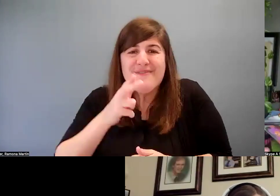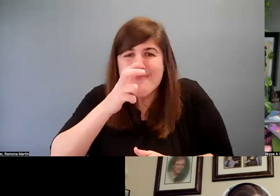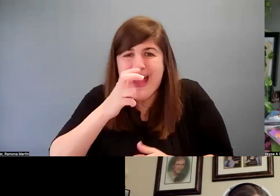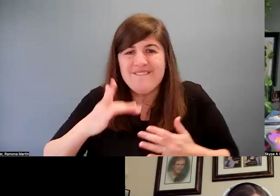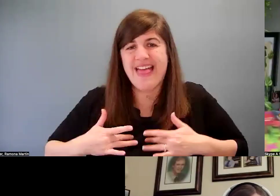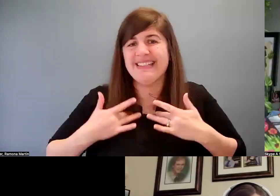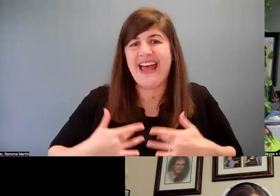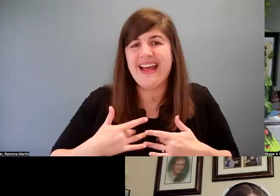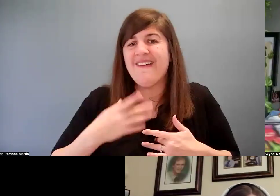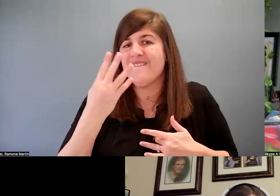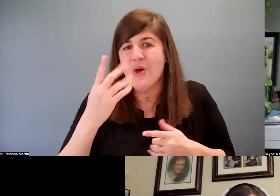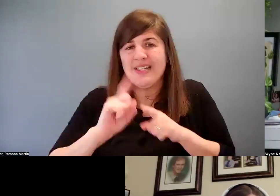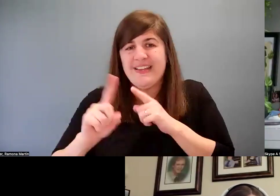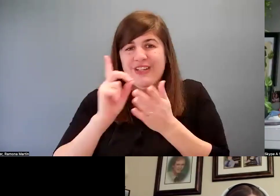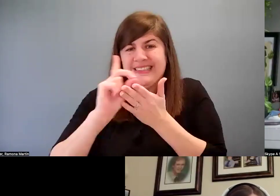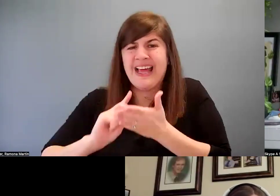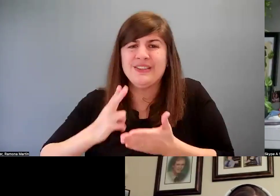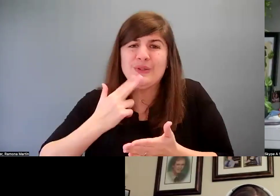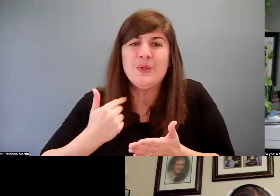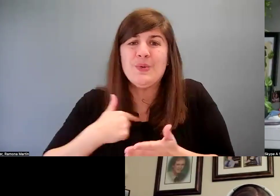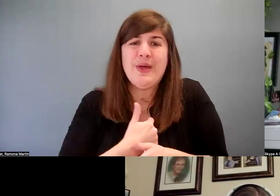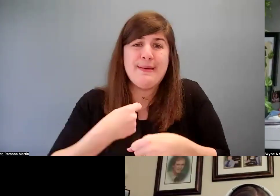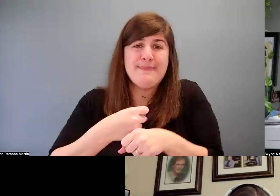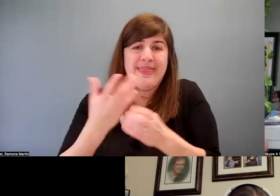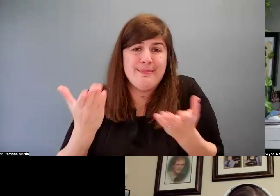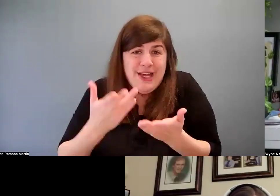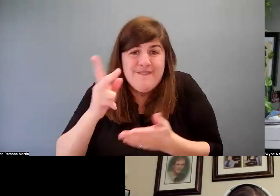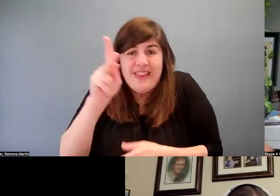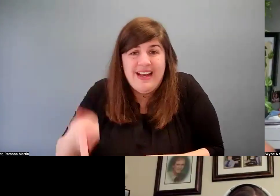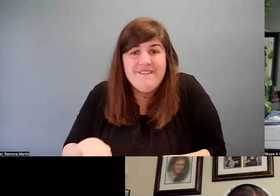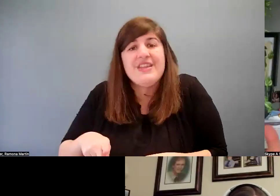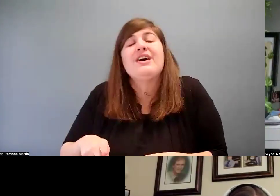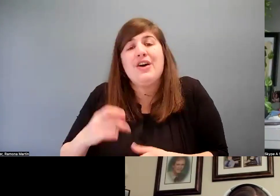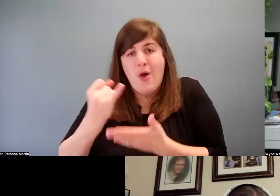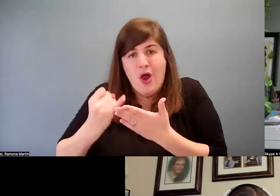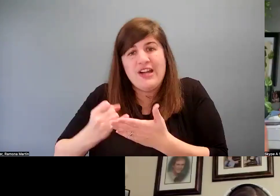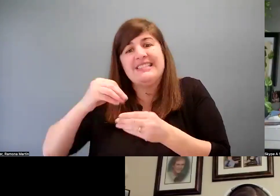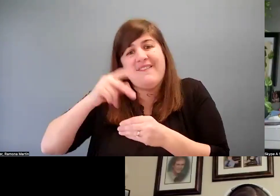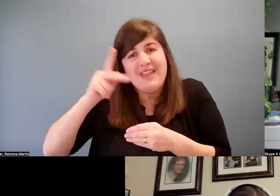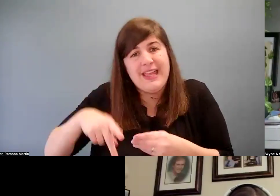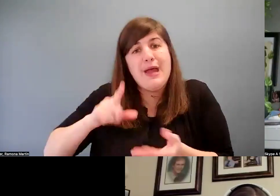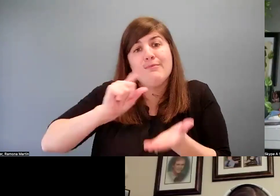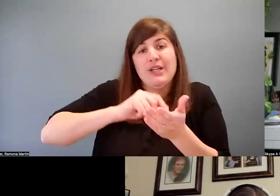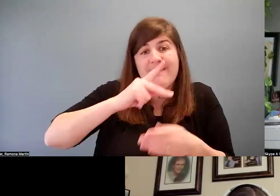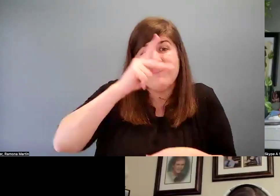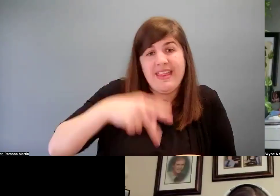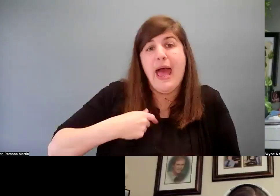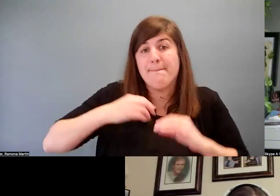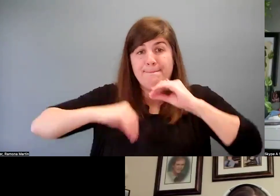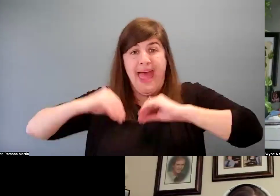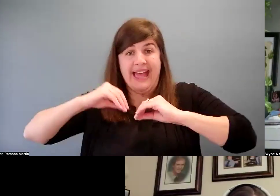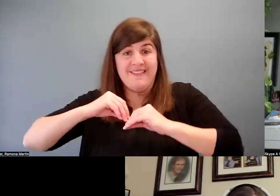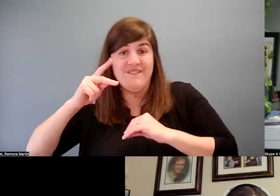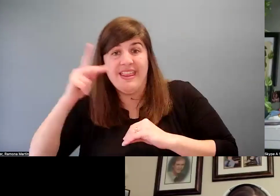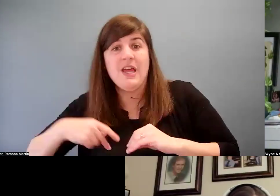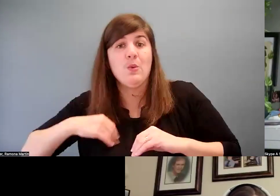four different designs, and they're really cute. We made them here in Philadelphia. Like the artist was in Philly. They're printed in Philly. I'm packing them up in Philly, but we're shipping